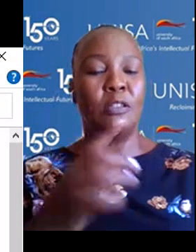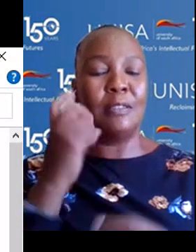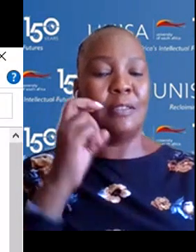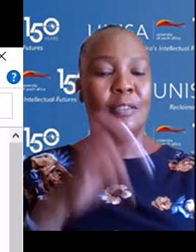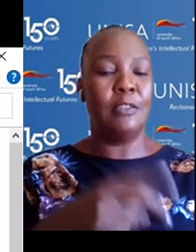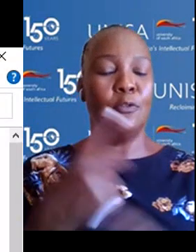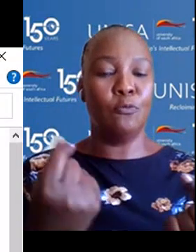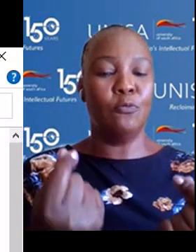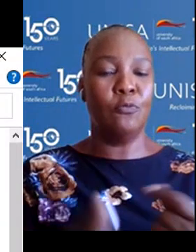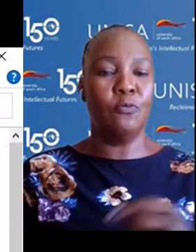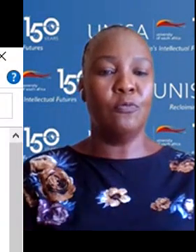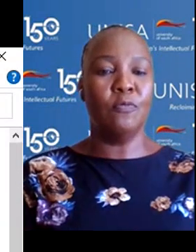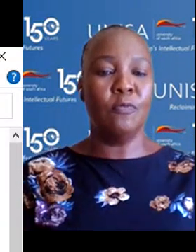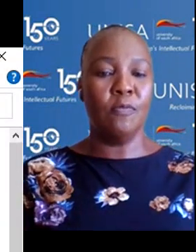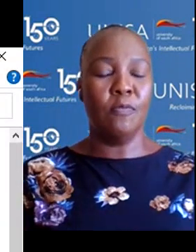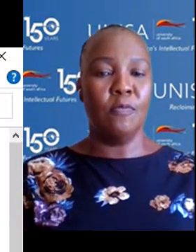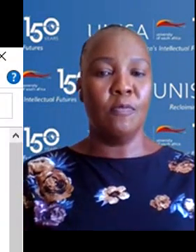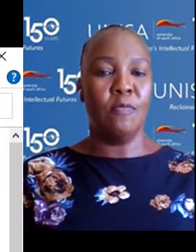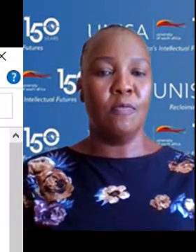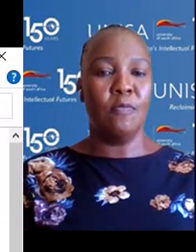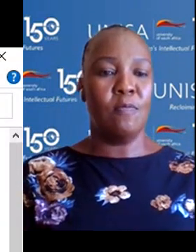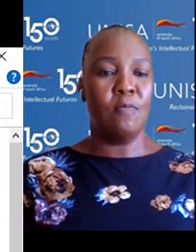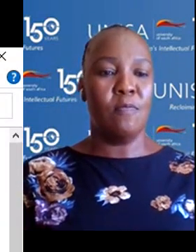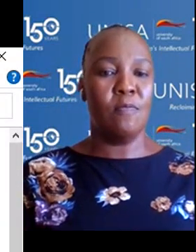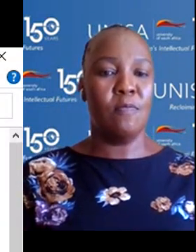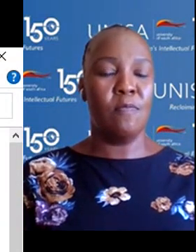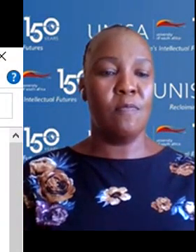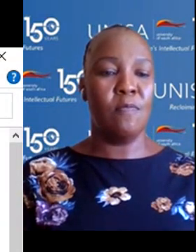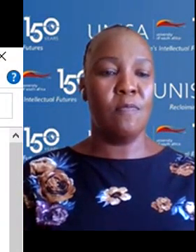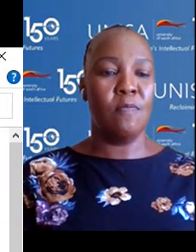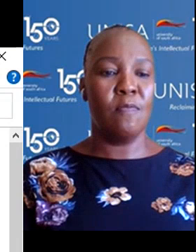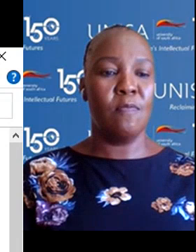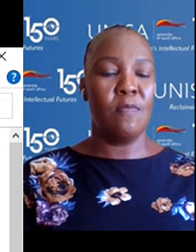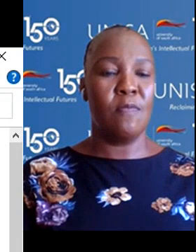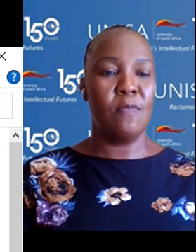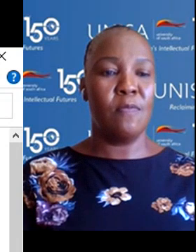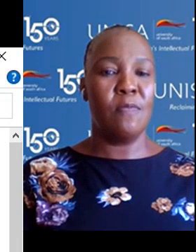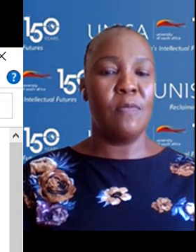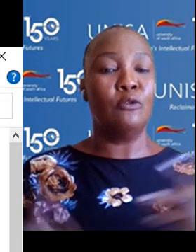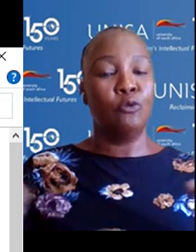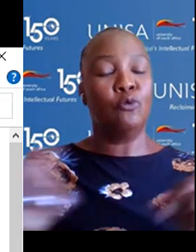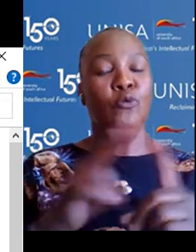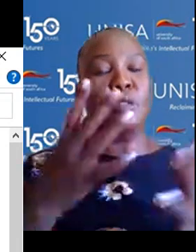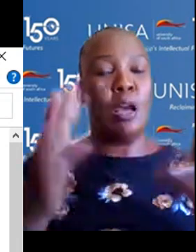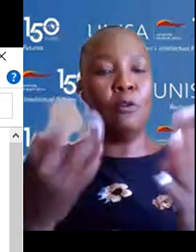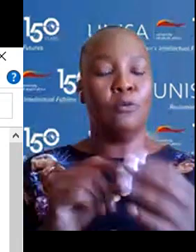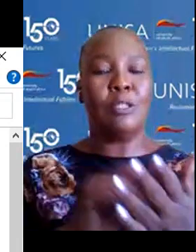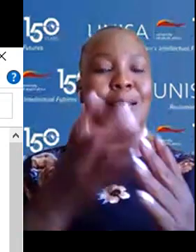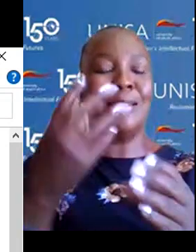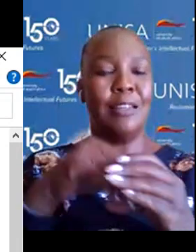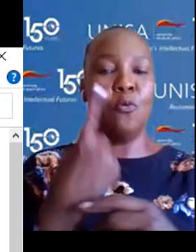David. Will you just Yes. show how to sign into your OneDrive on your PC?